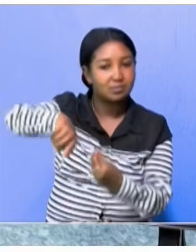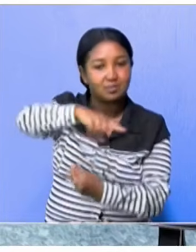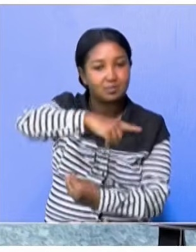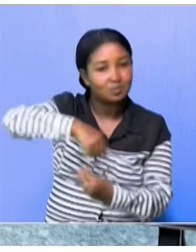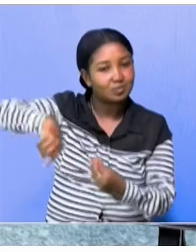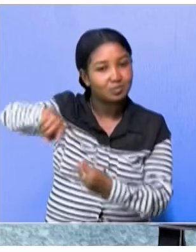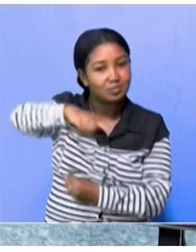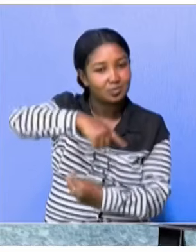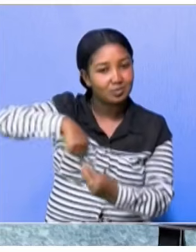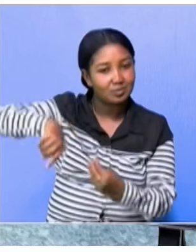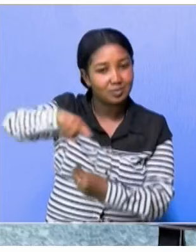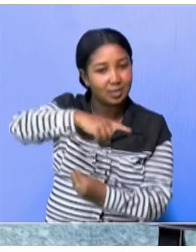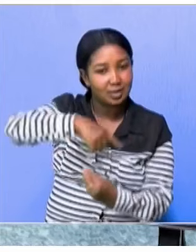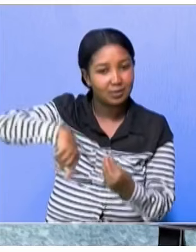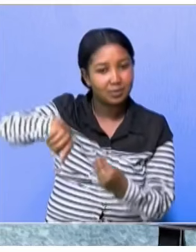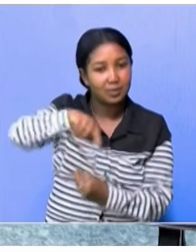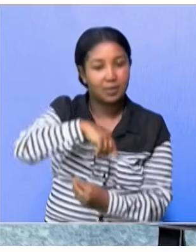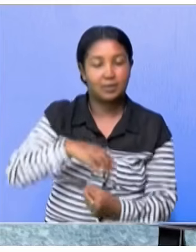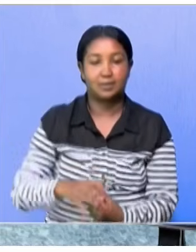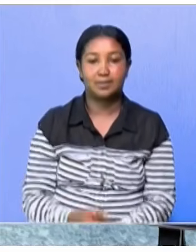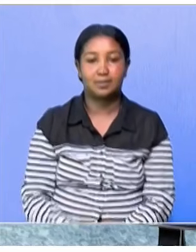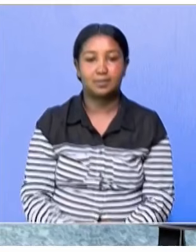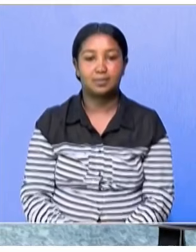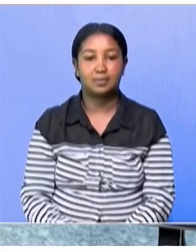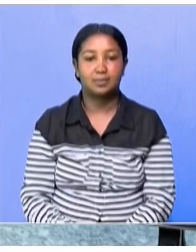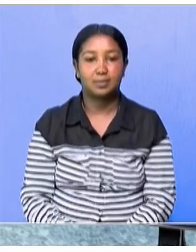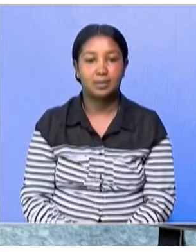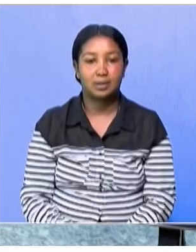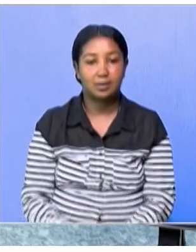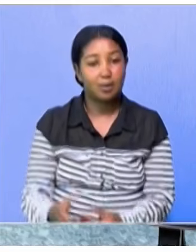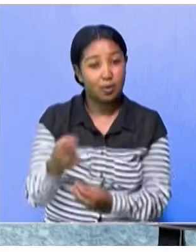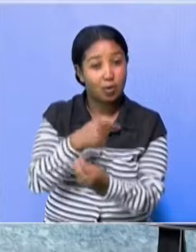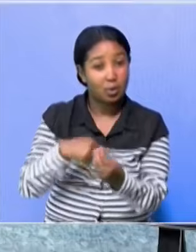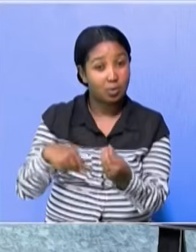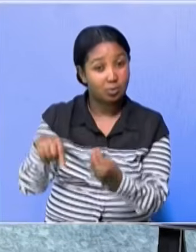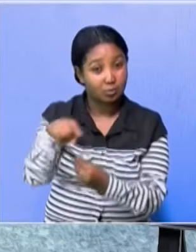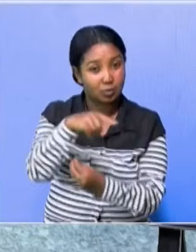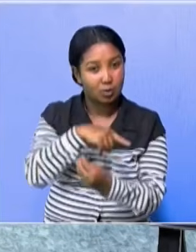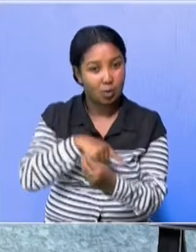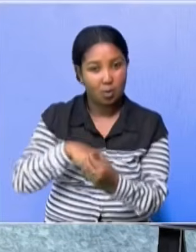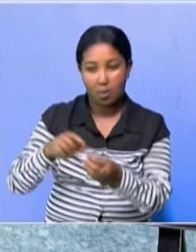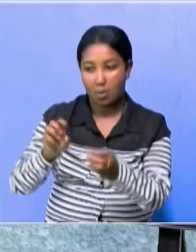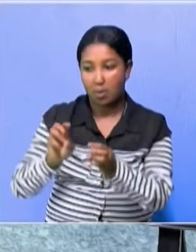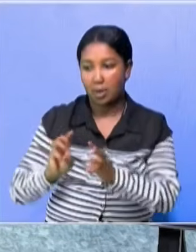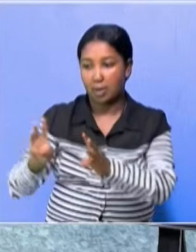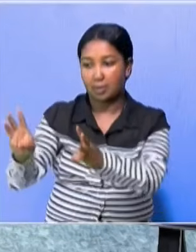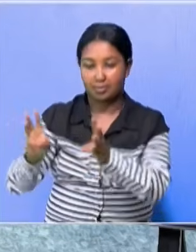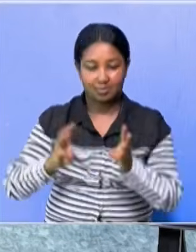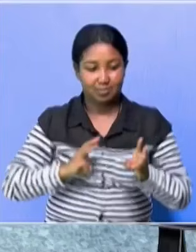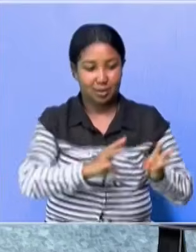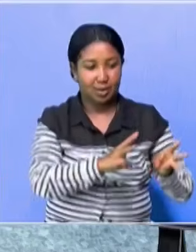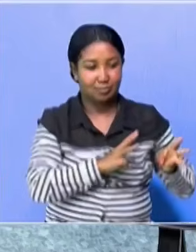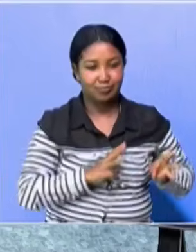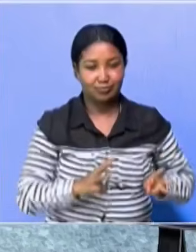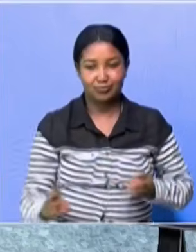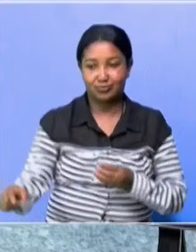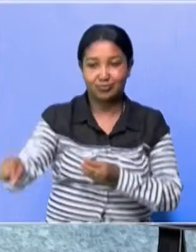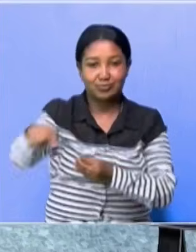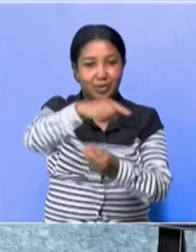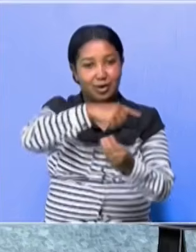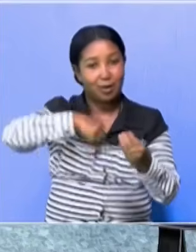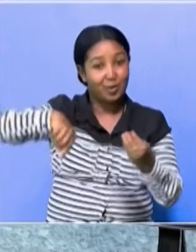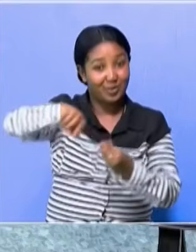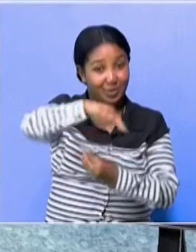Roundabout as an intersection. It's an intersection. It's area. It's